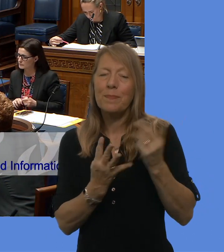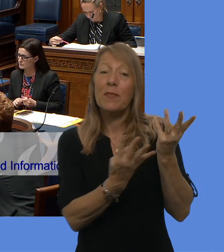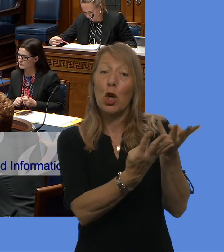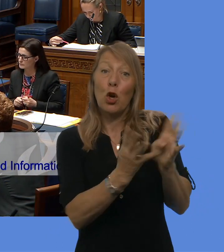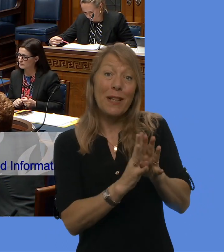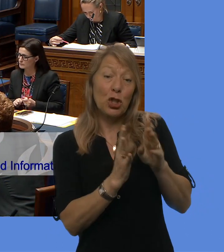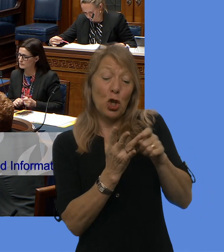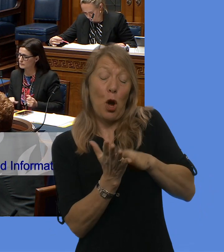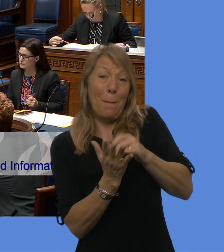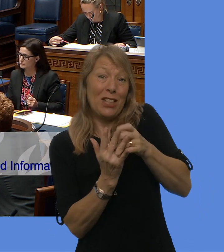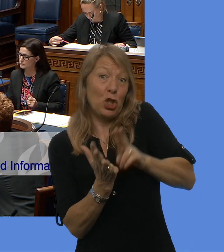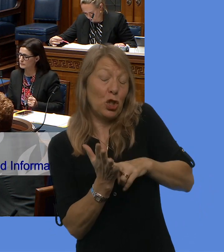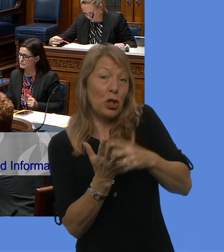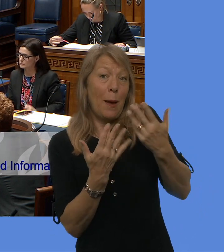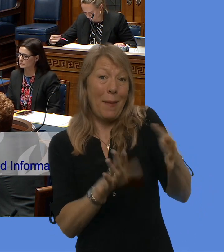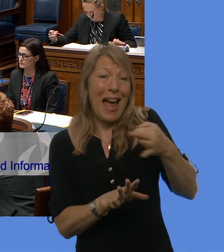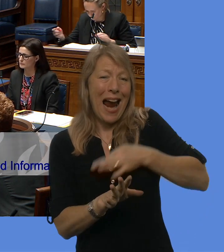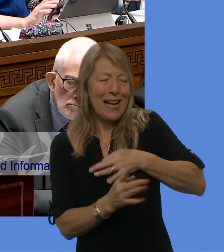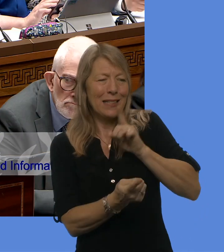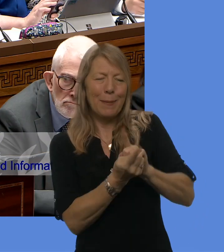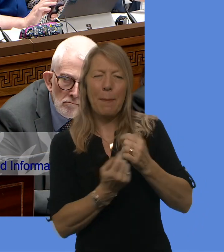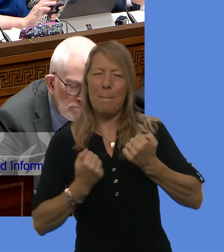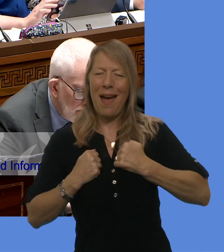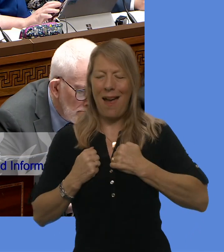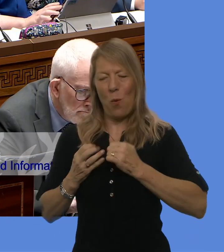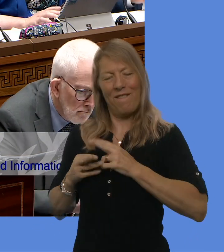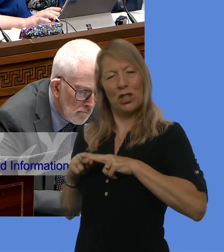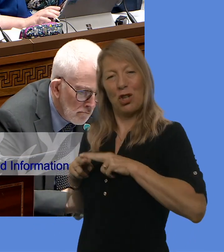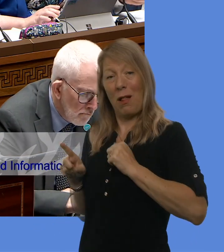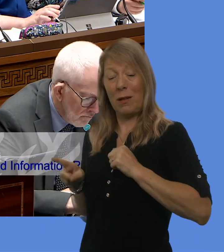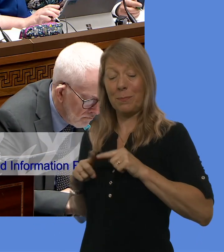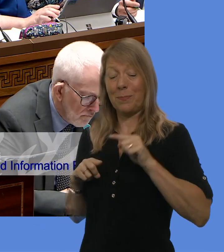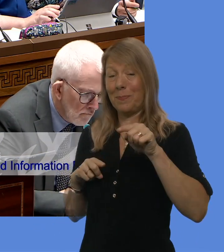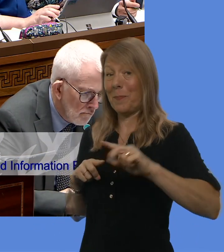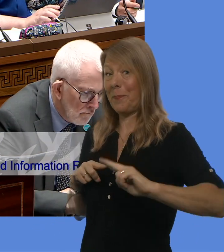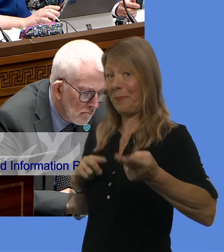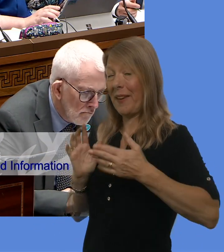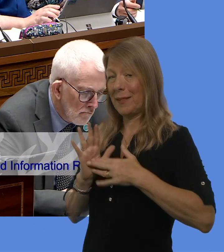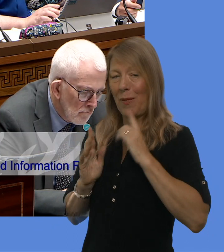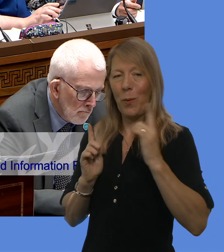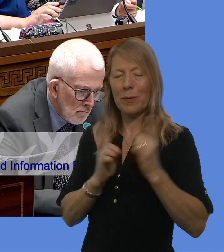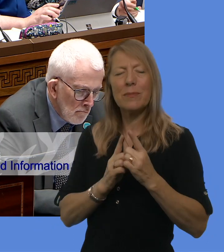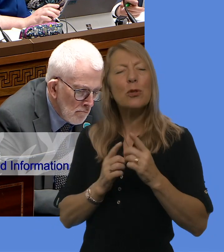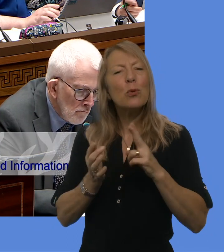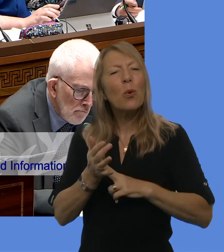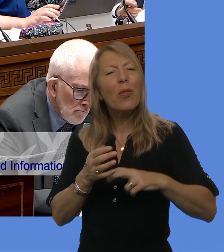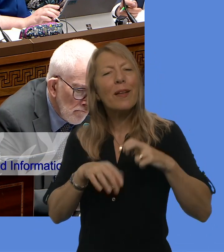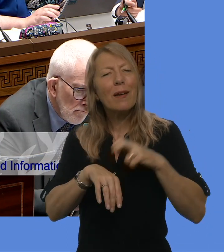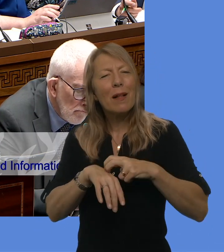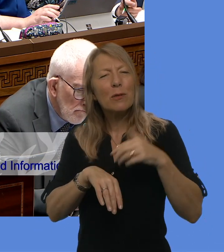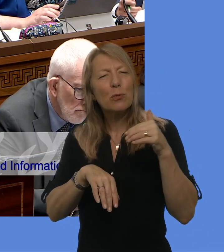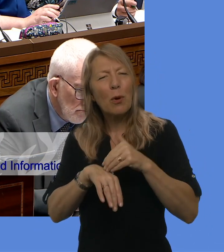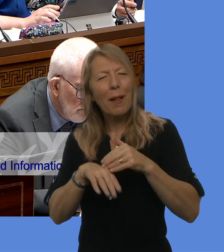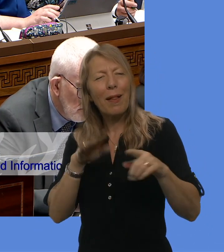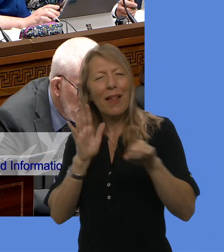officials, which is due to take place next month. The Northern Ireland Troubles Legacy and Reconciliation Act 2023 places